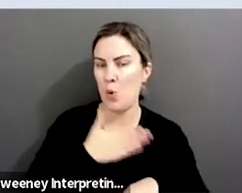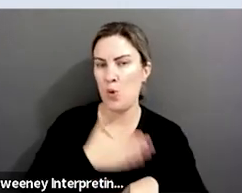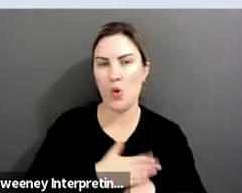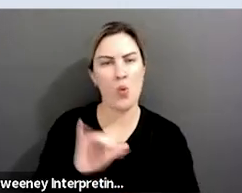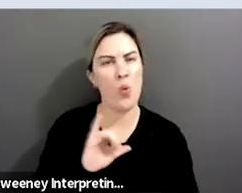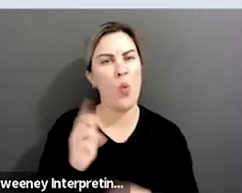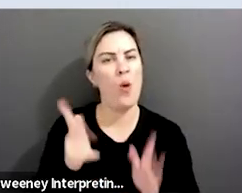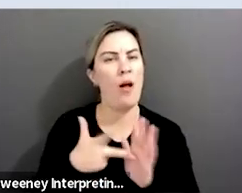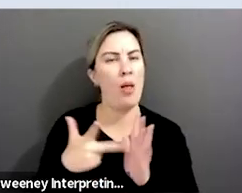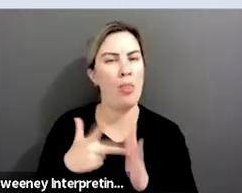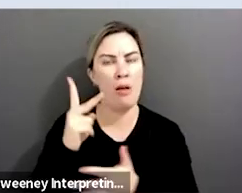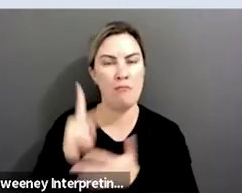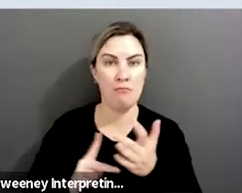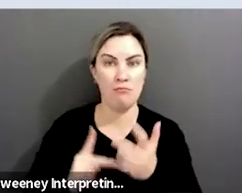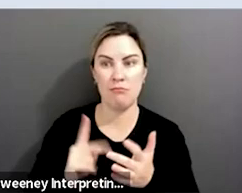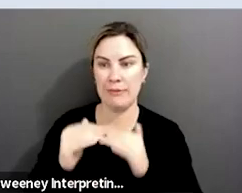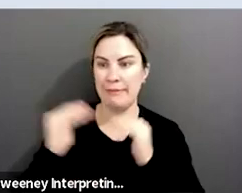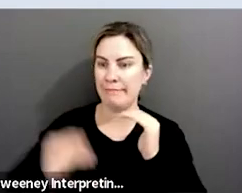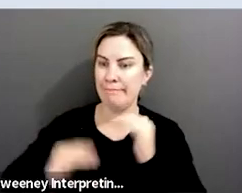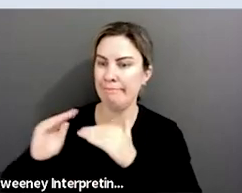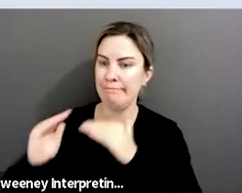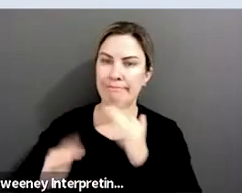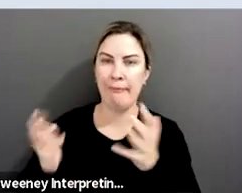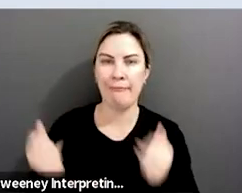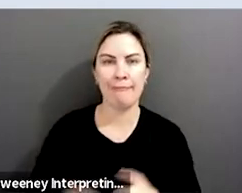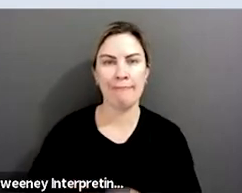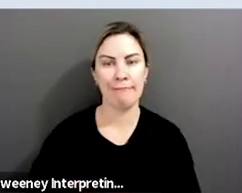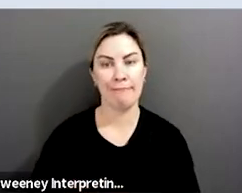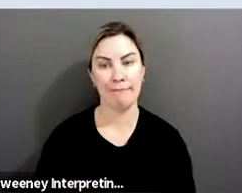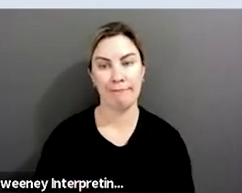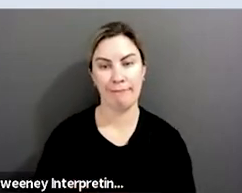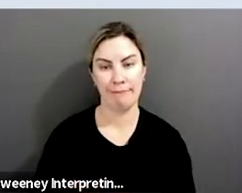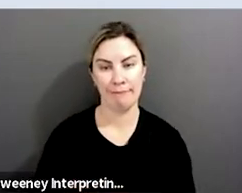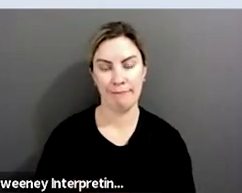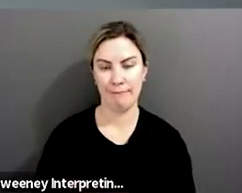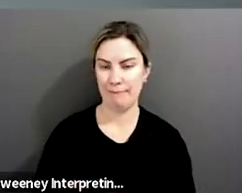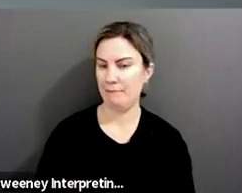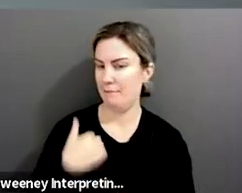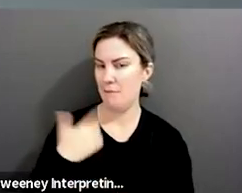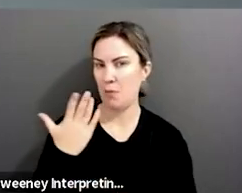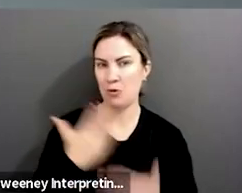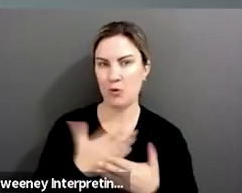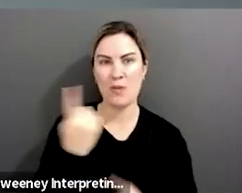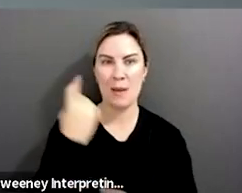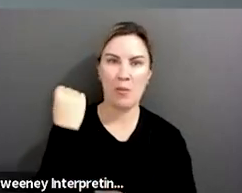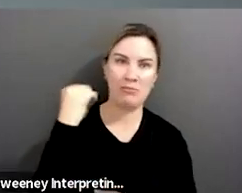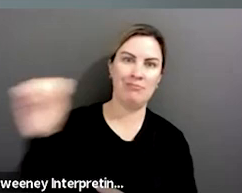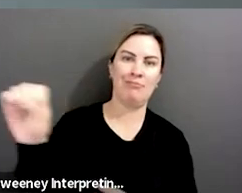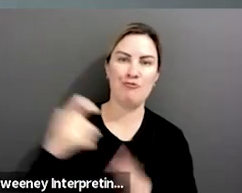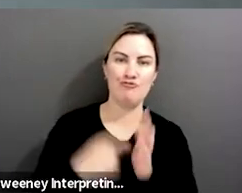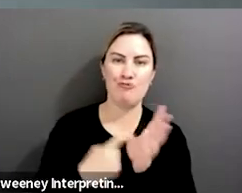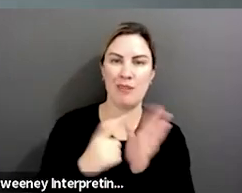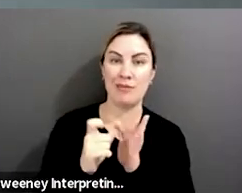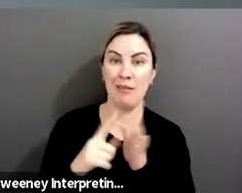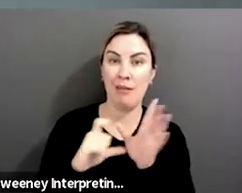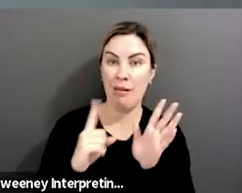elements of inequity and injustice? There must be a radical amongst you. I'm going to